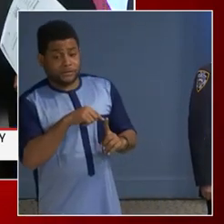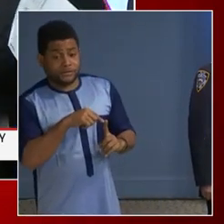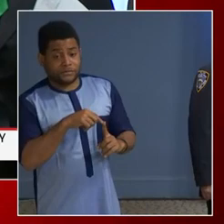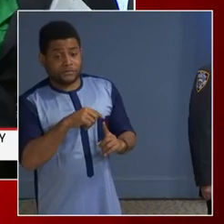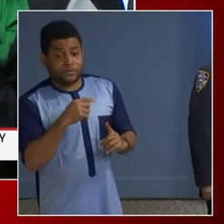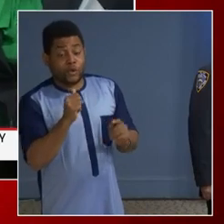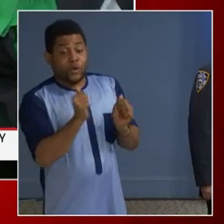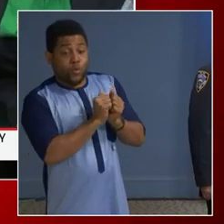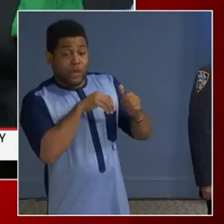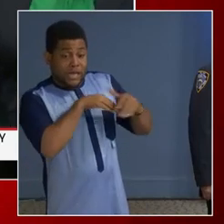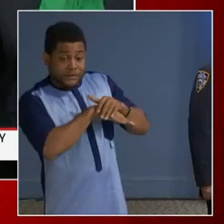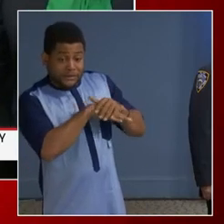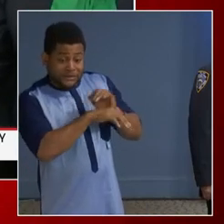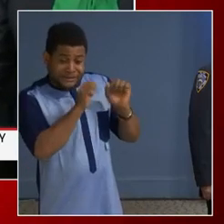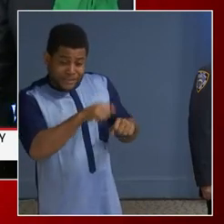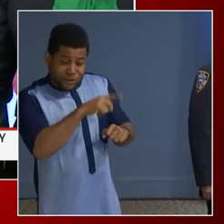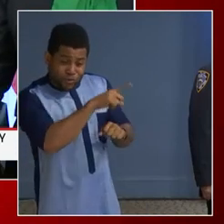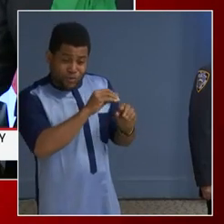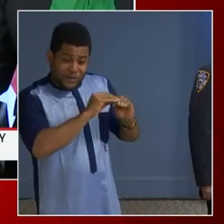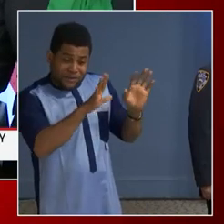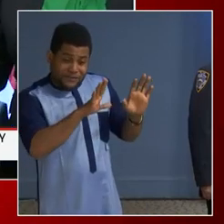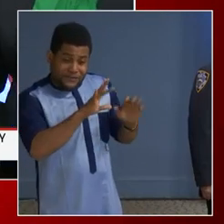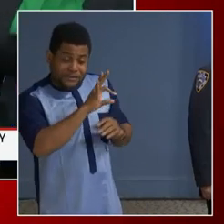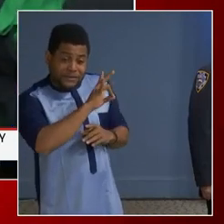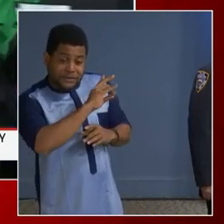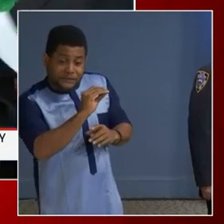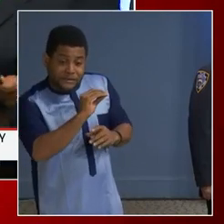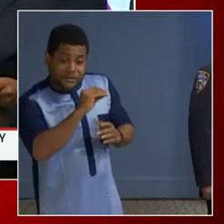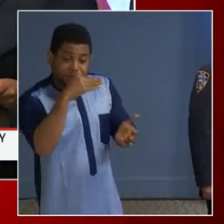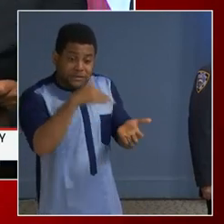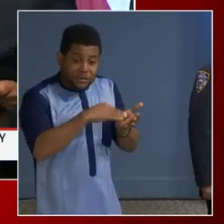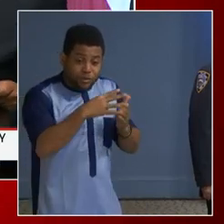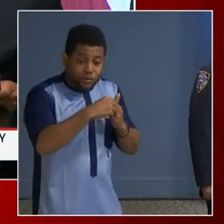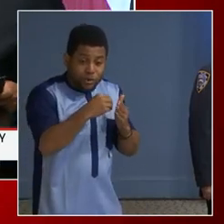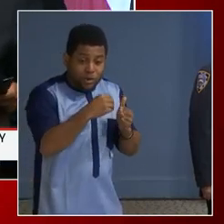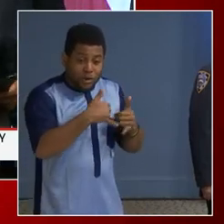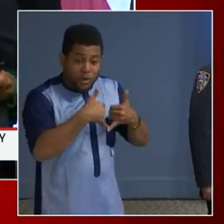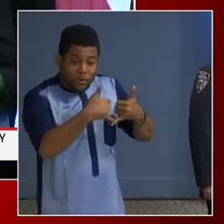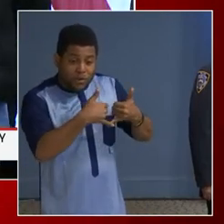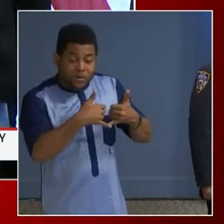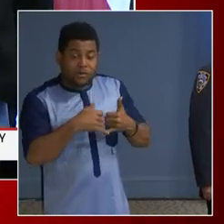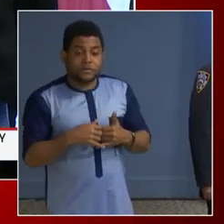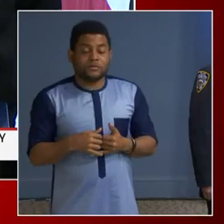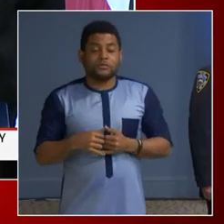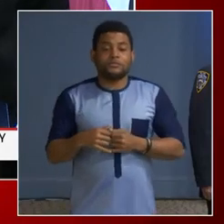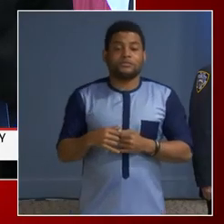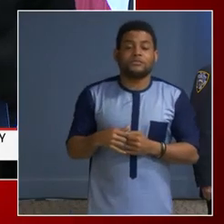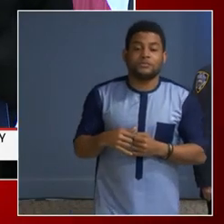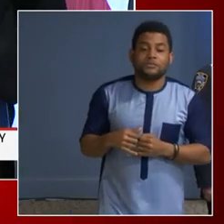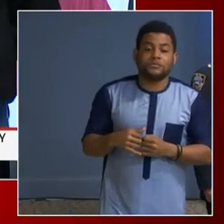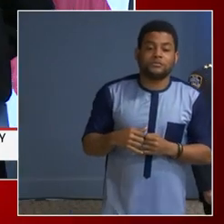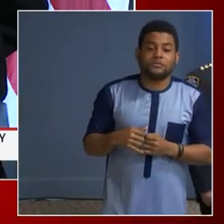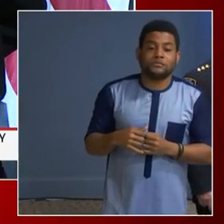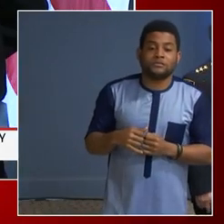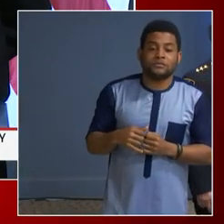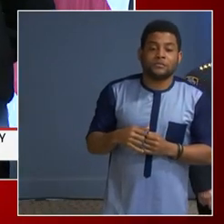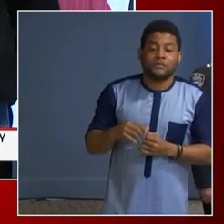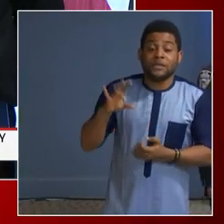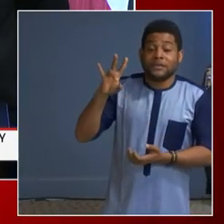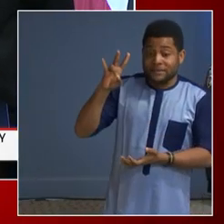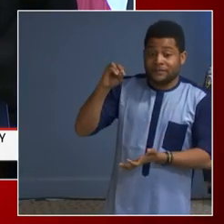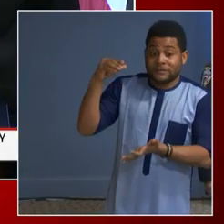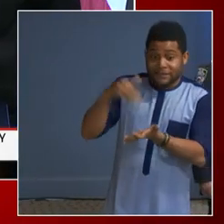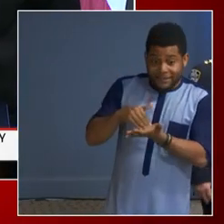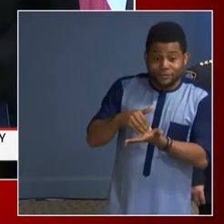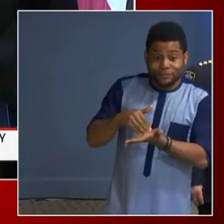someone clarify, is it 70,000 or 75,000 or? 25, 25, 20, Okay. 70. And